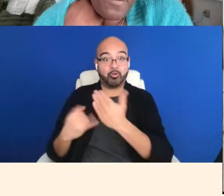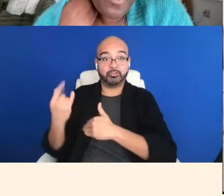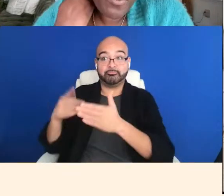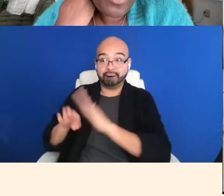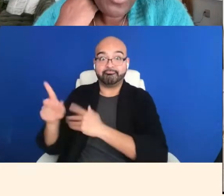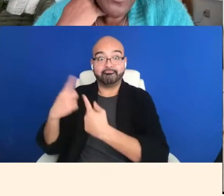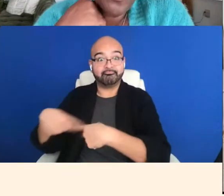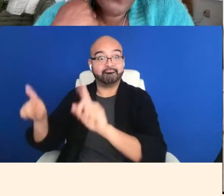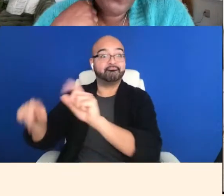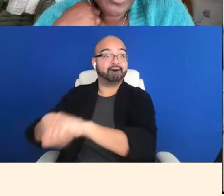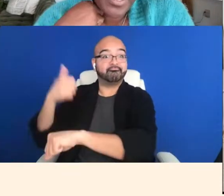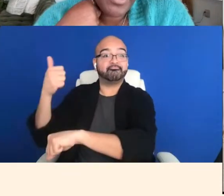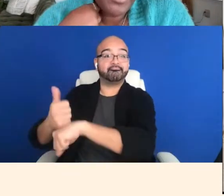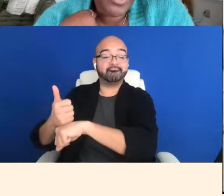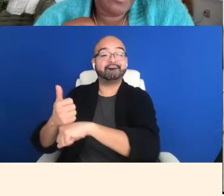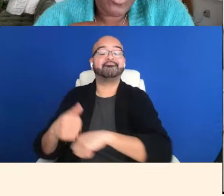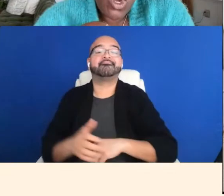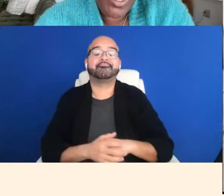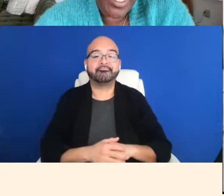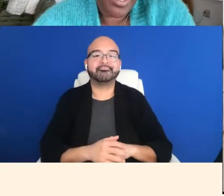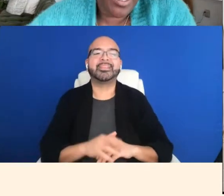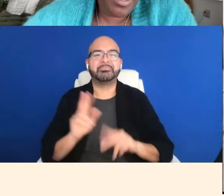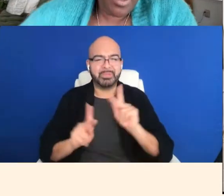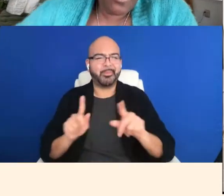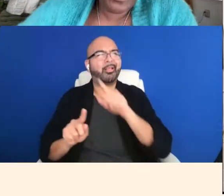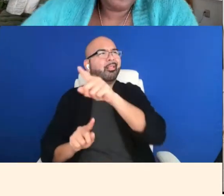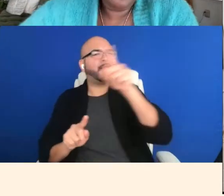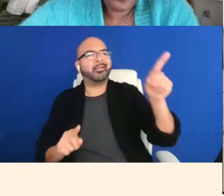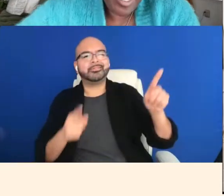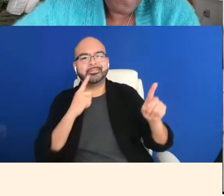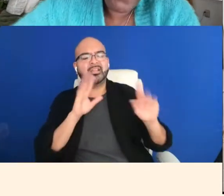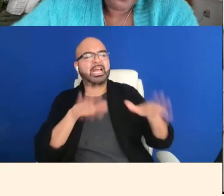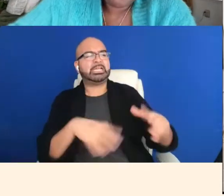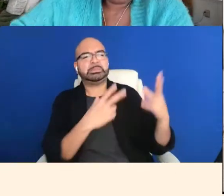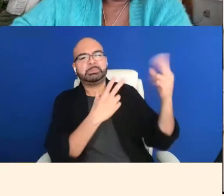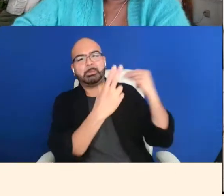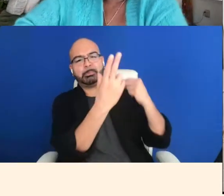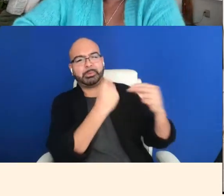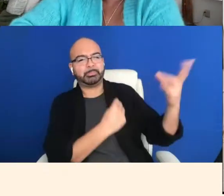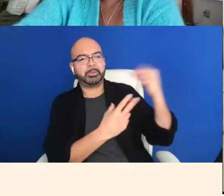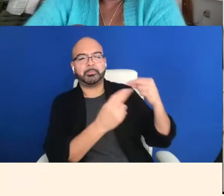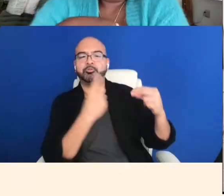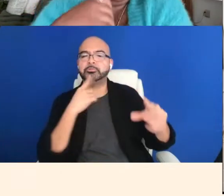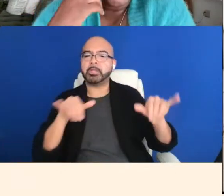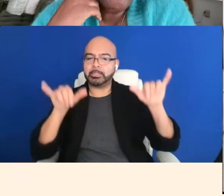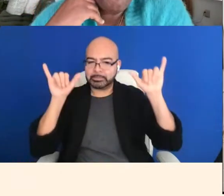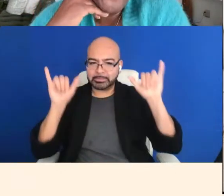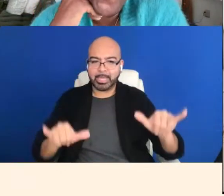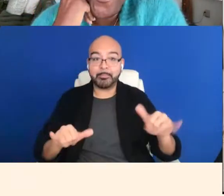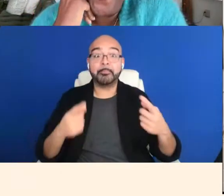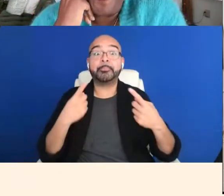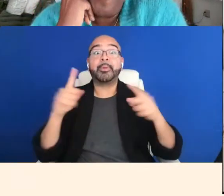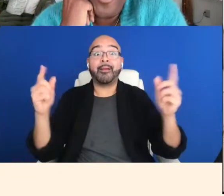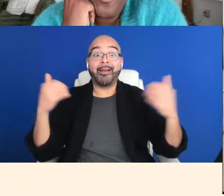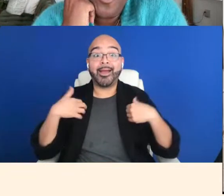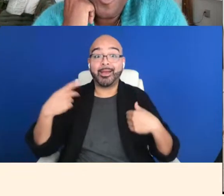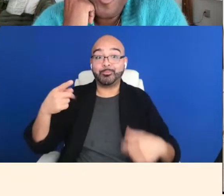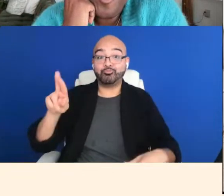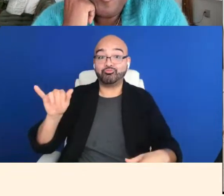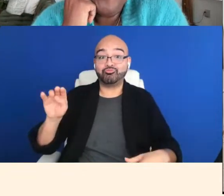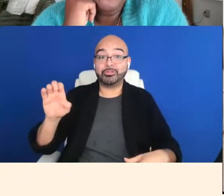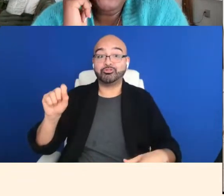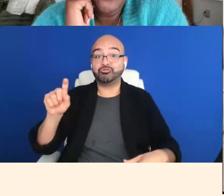All of the folks who said, let's keep talking, said the same thing once we had the Prince Street on our